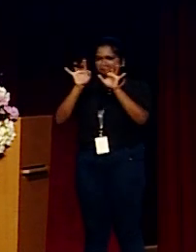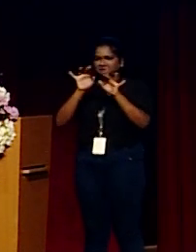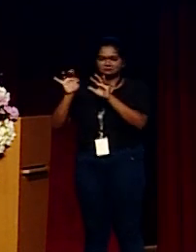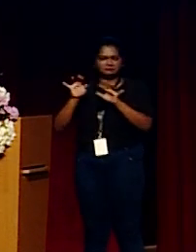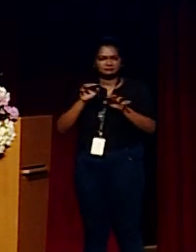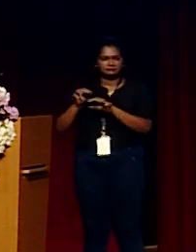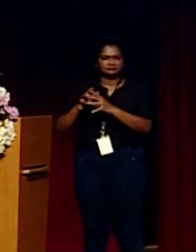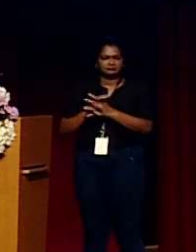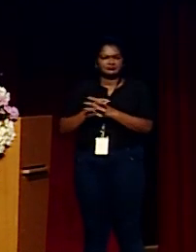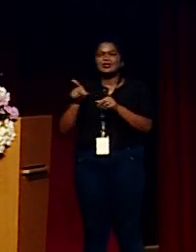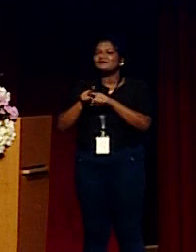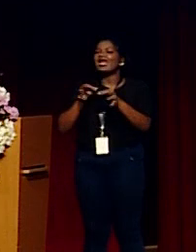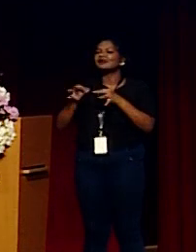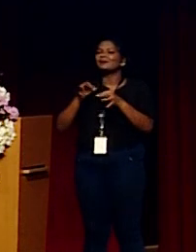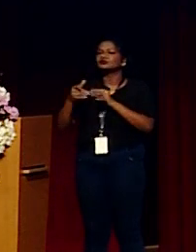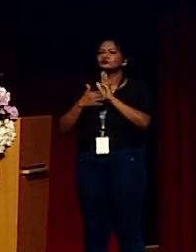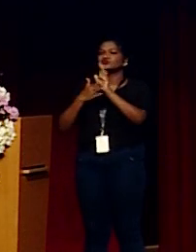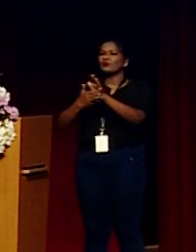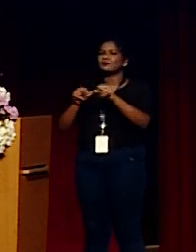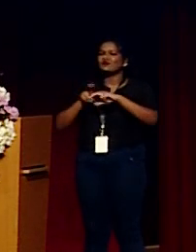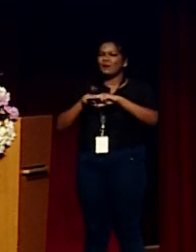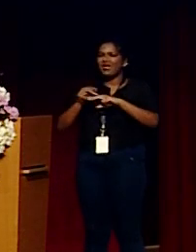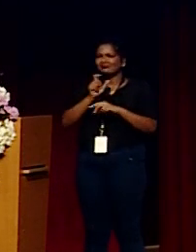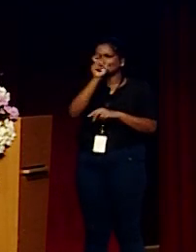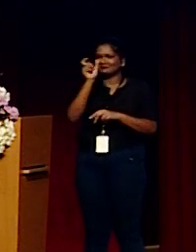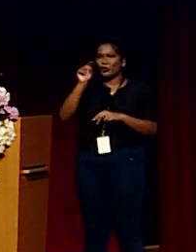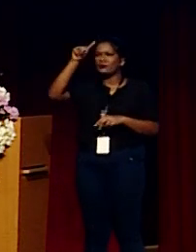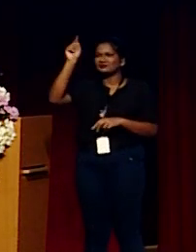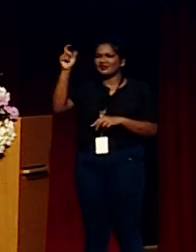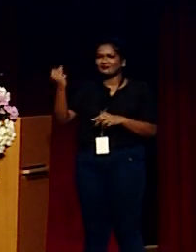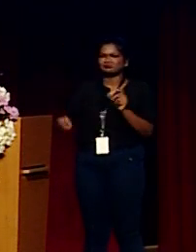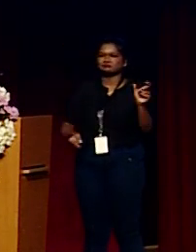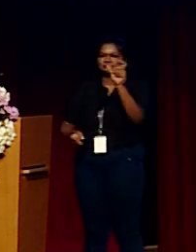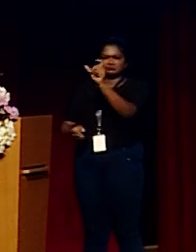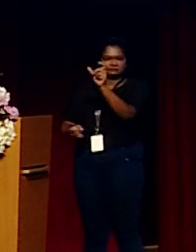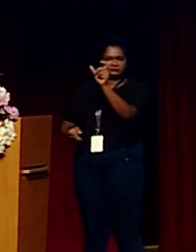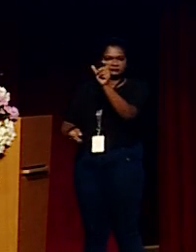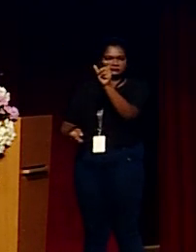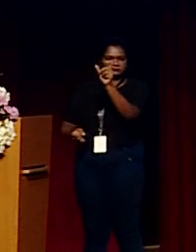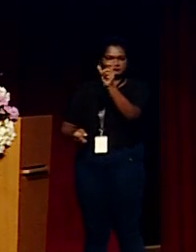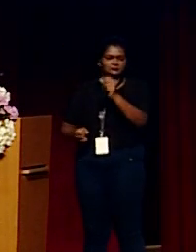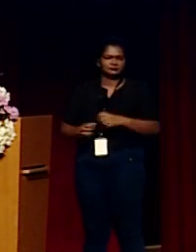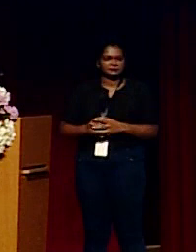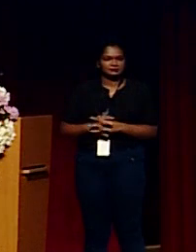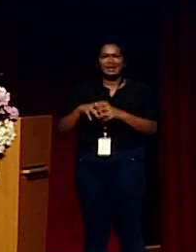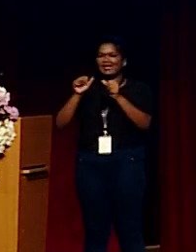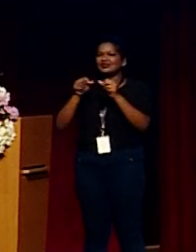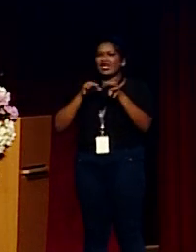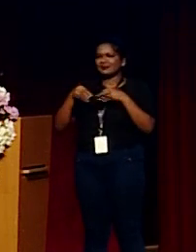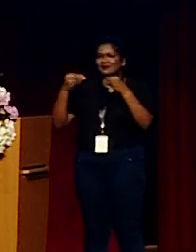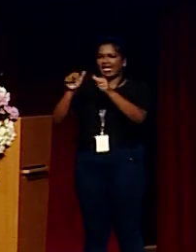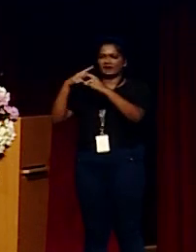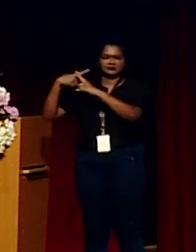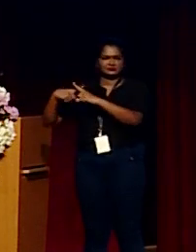So this is just a display formula I'm starting, and let's say I'm going to start, I don't know, ax